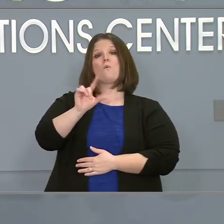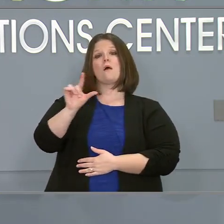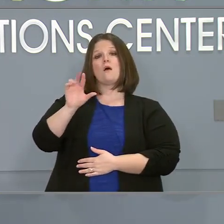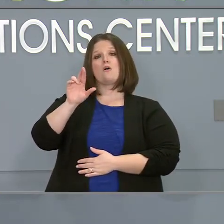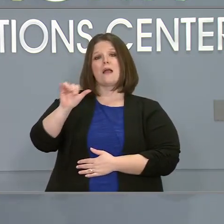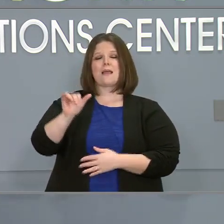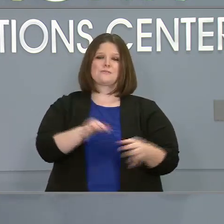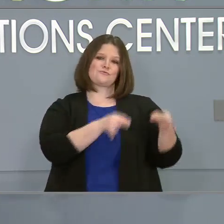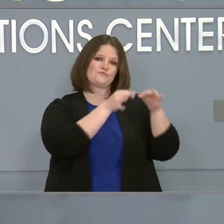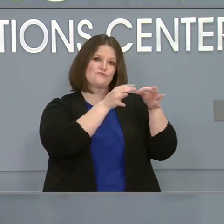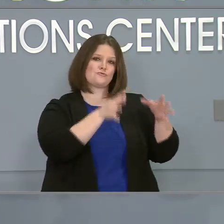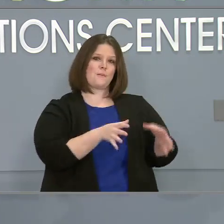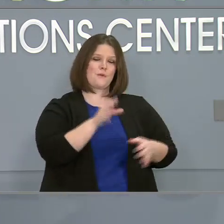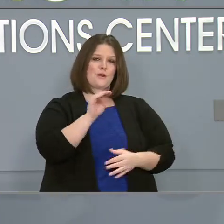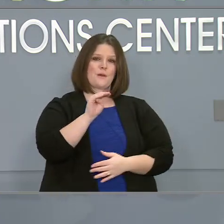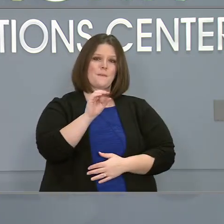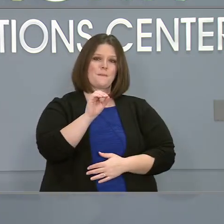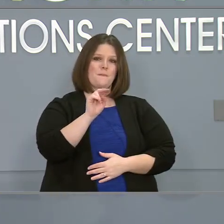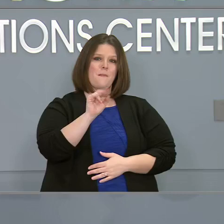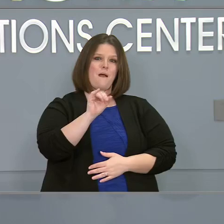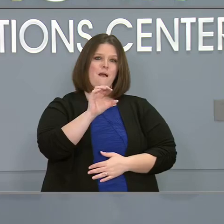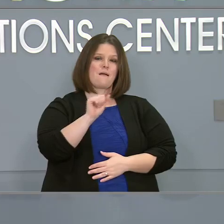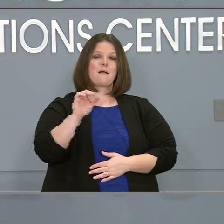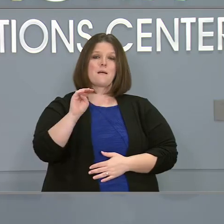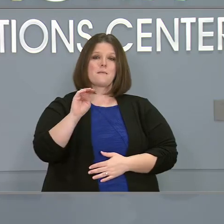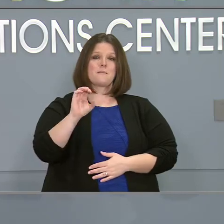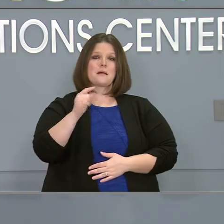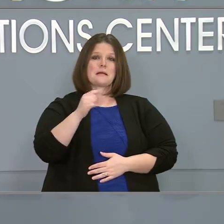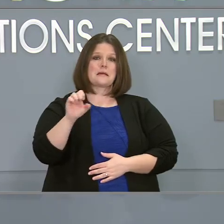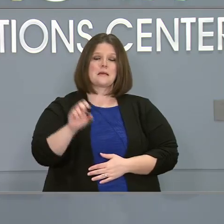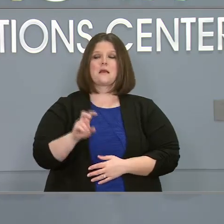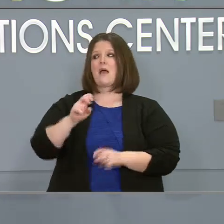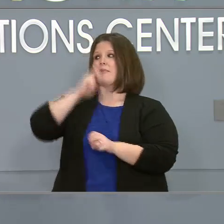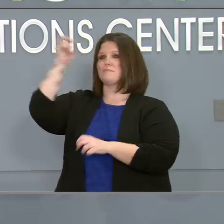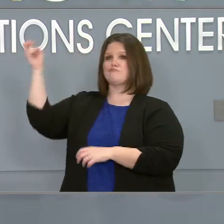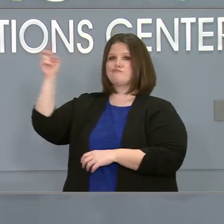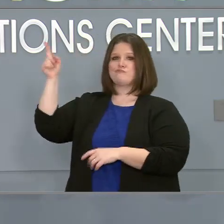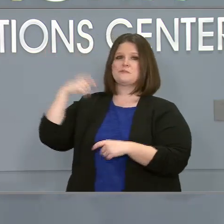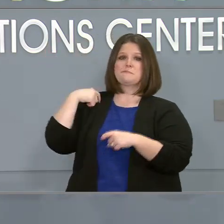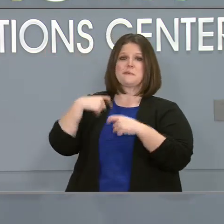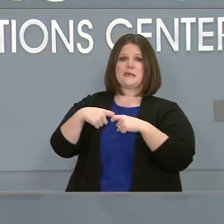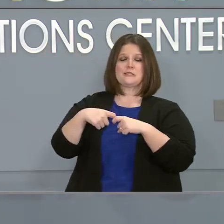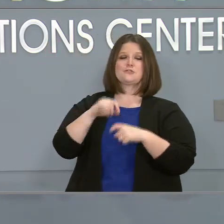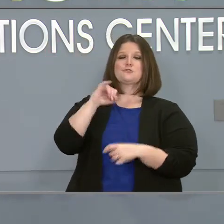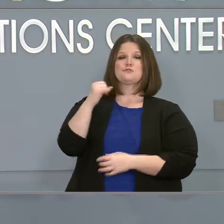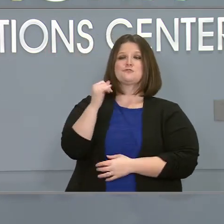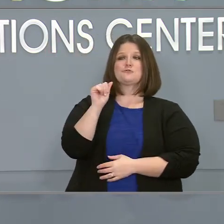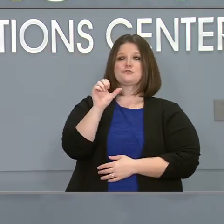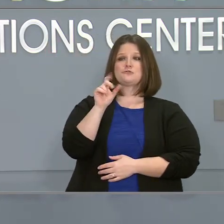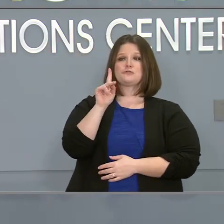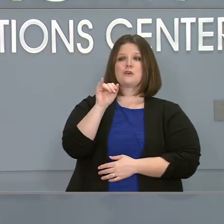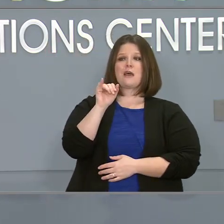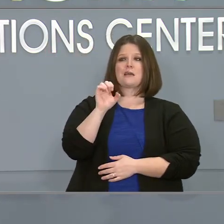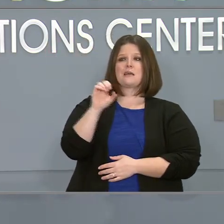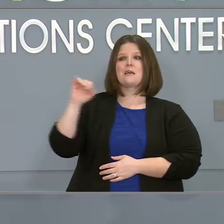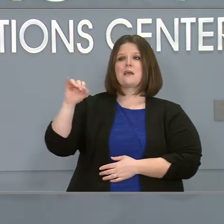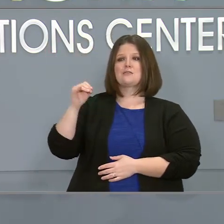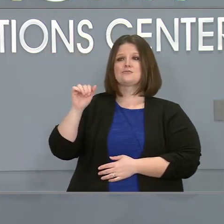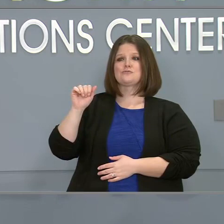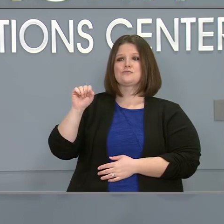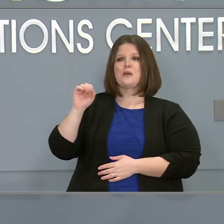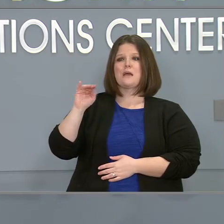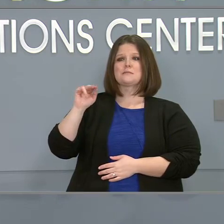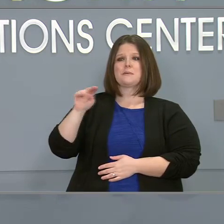Our sign language interpreter is Monica McGee, and behind the scenes, Jackie and Jasmine Mativier are our Spanish